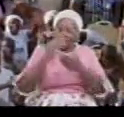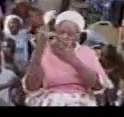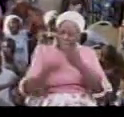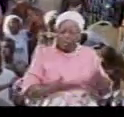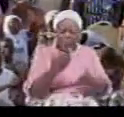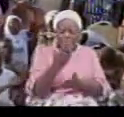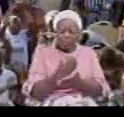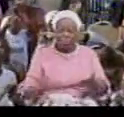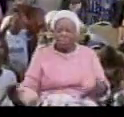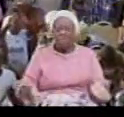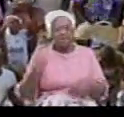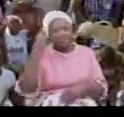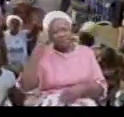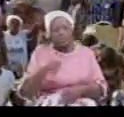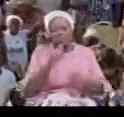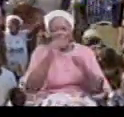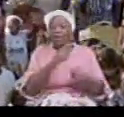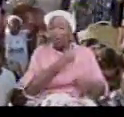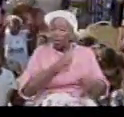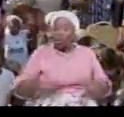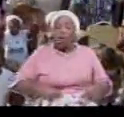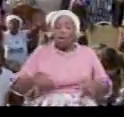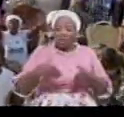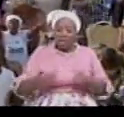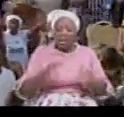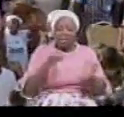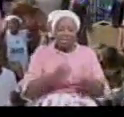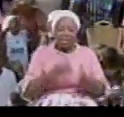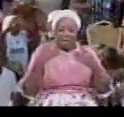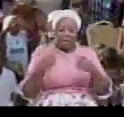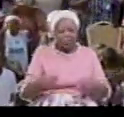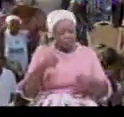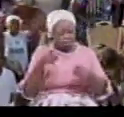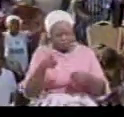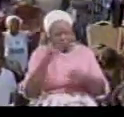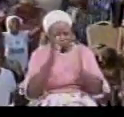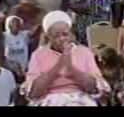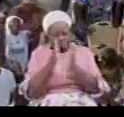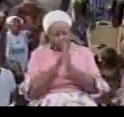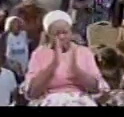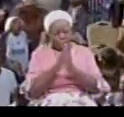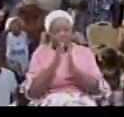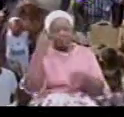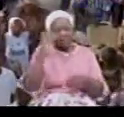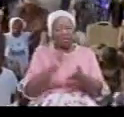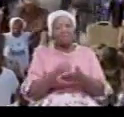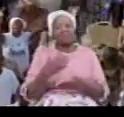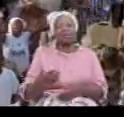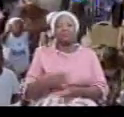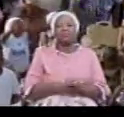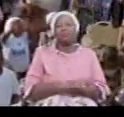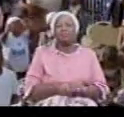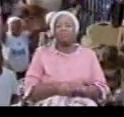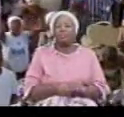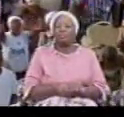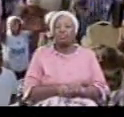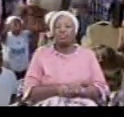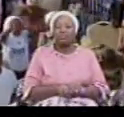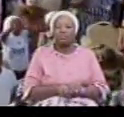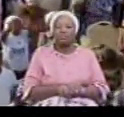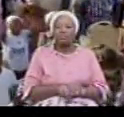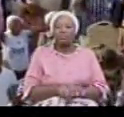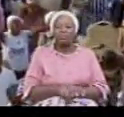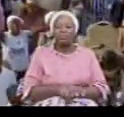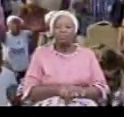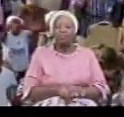happen. When we were publicizing, we said there will be supernatural conversions. We